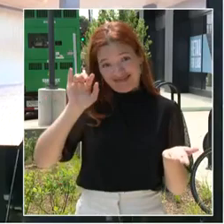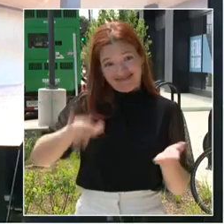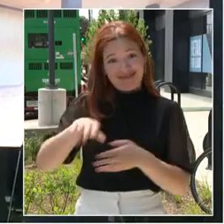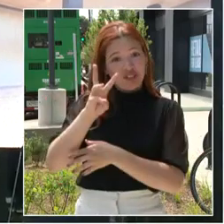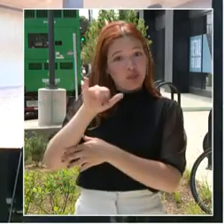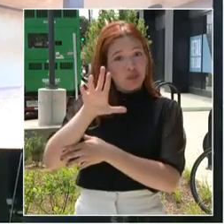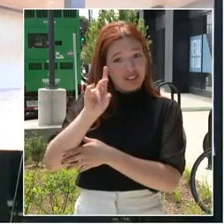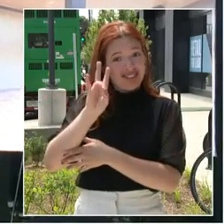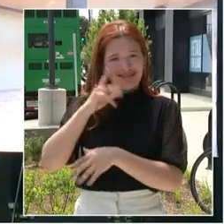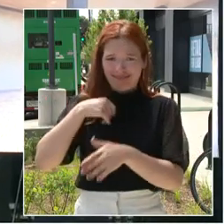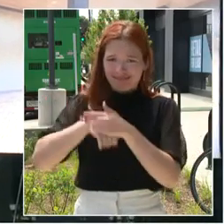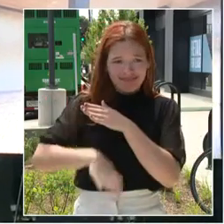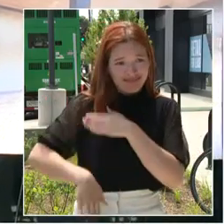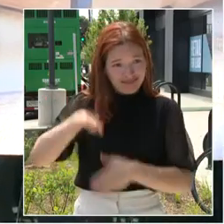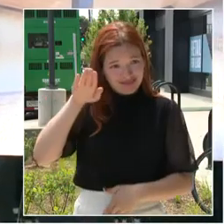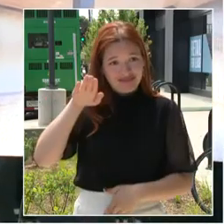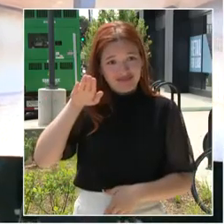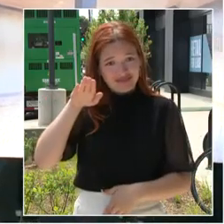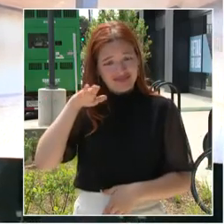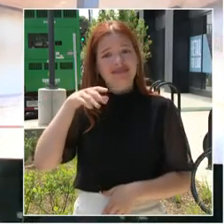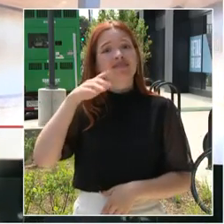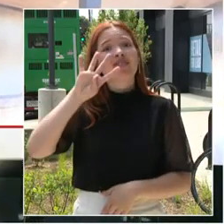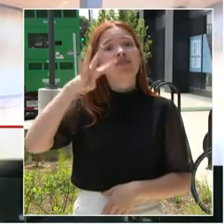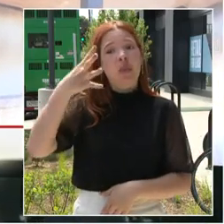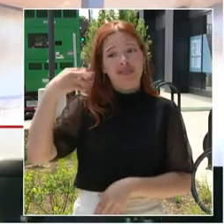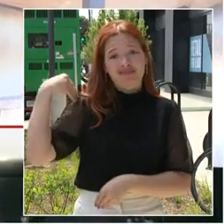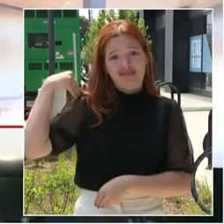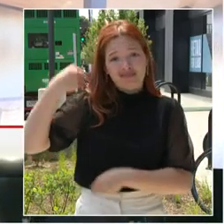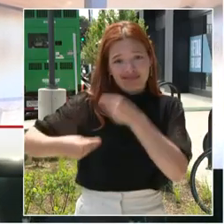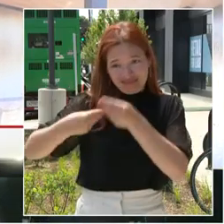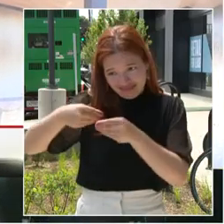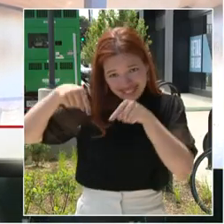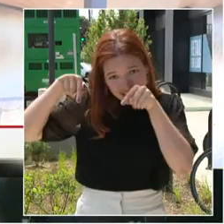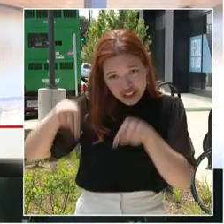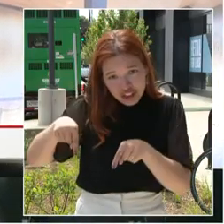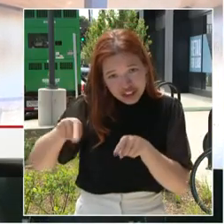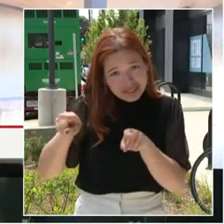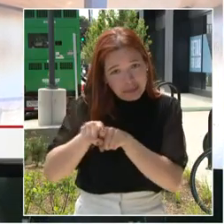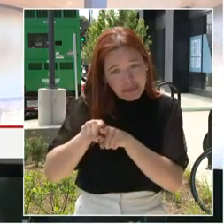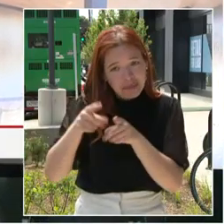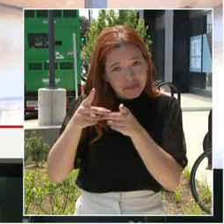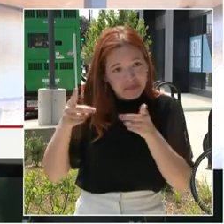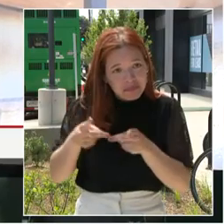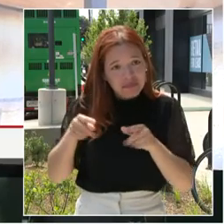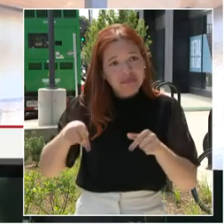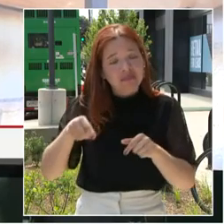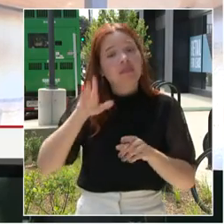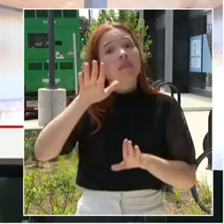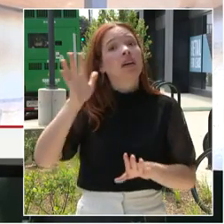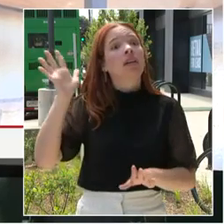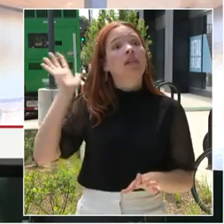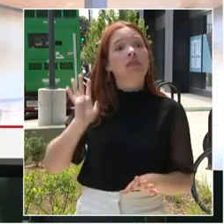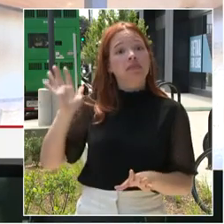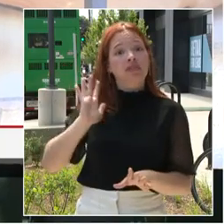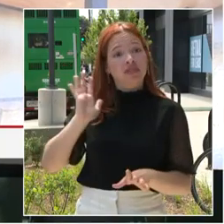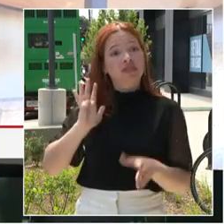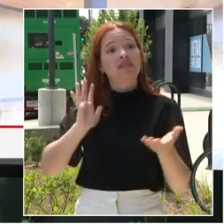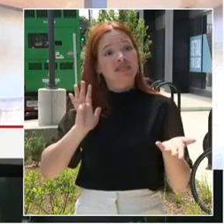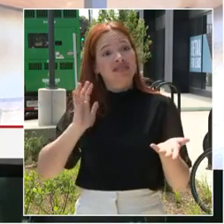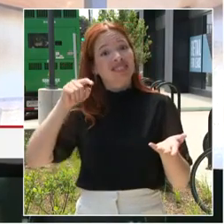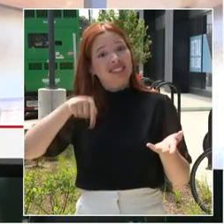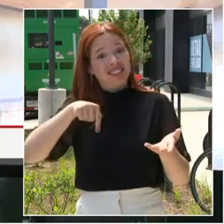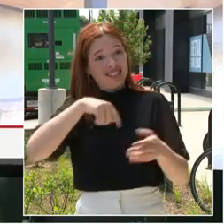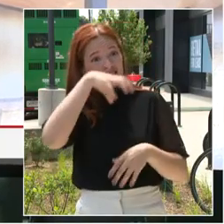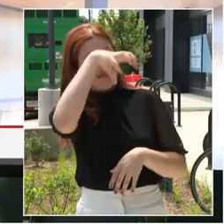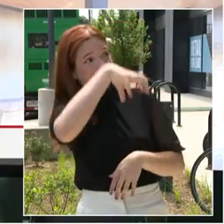building broke ground 2 years ago, we were excited about the opportunity that it presented for our community, what it means for the future of our